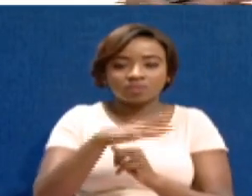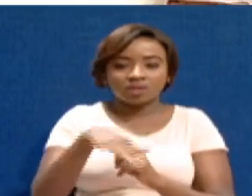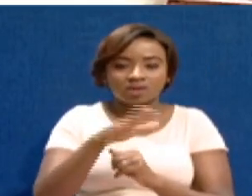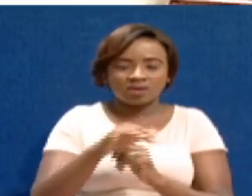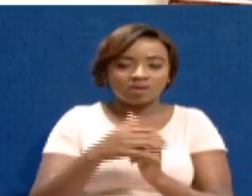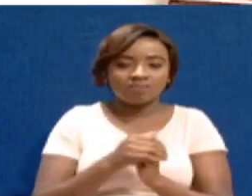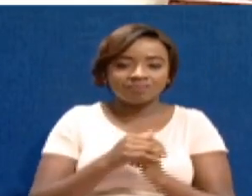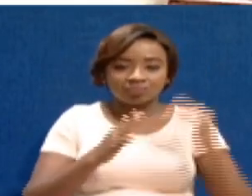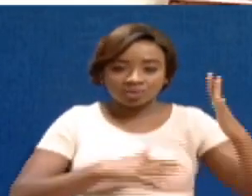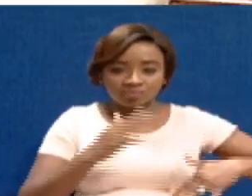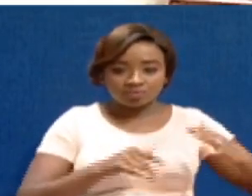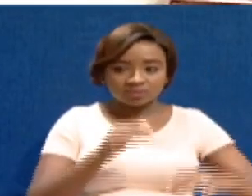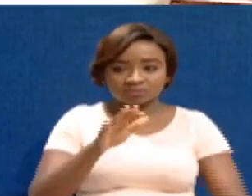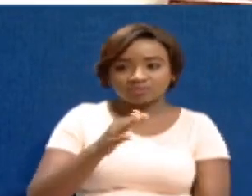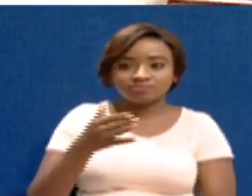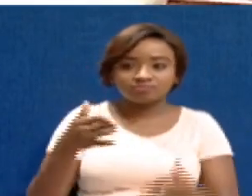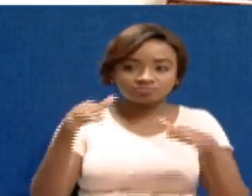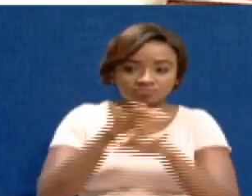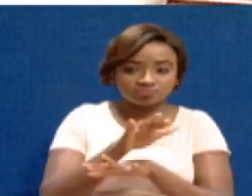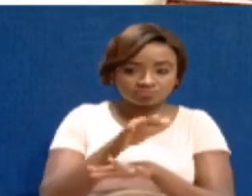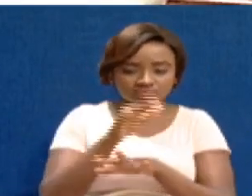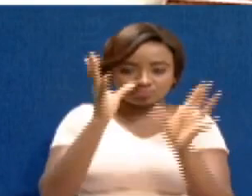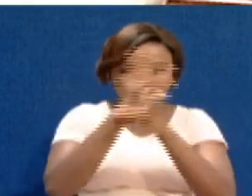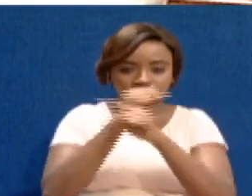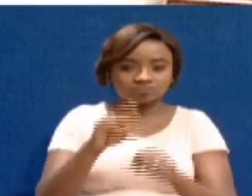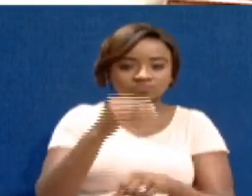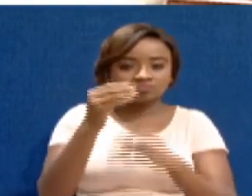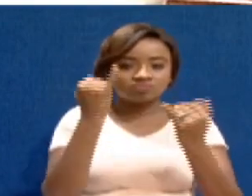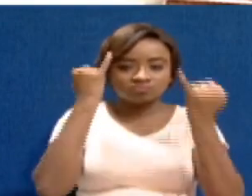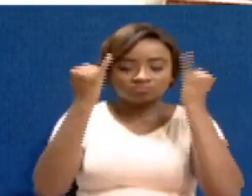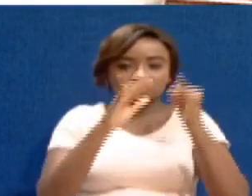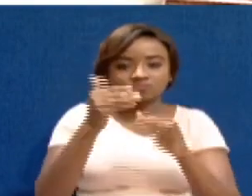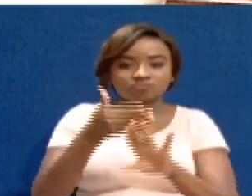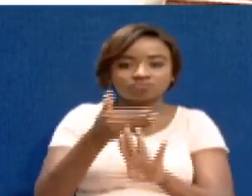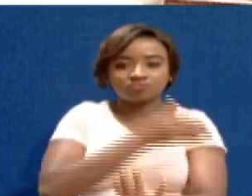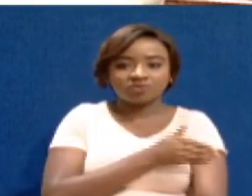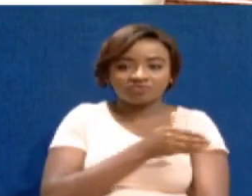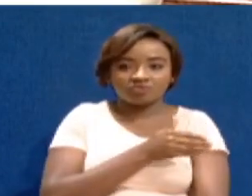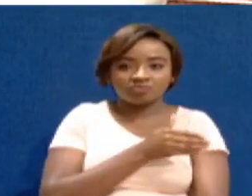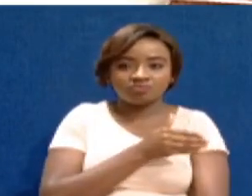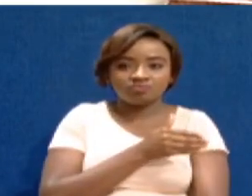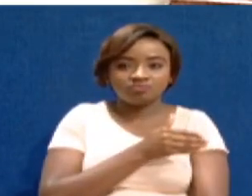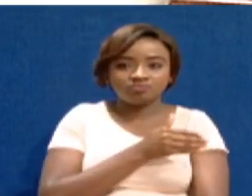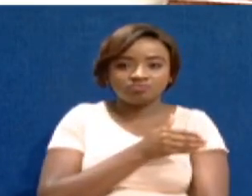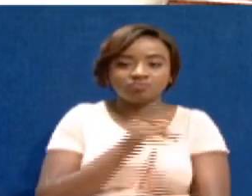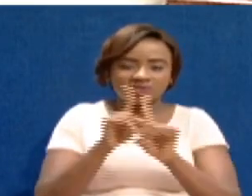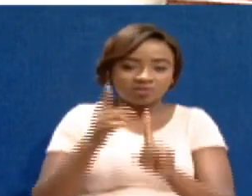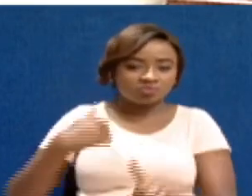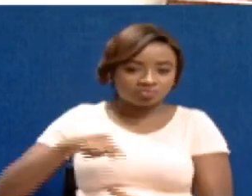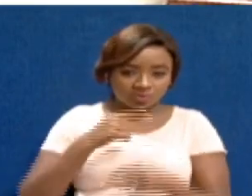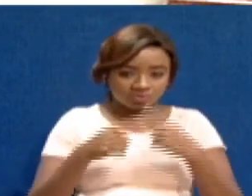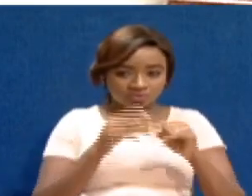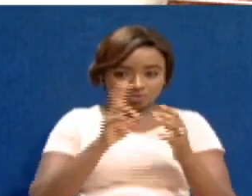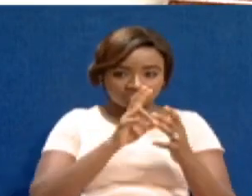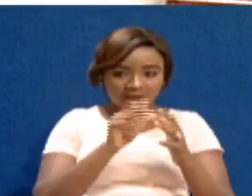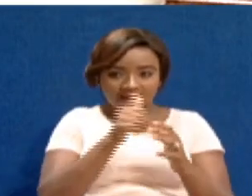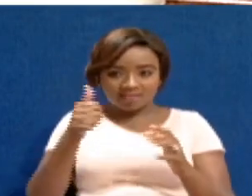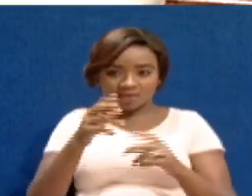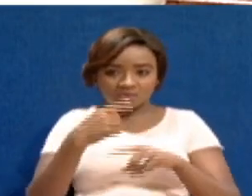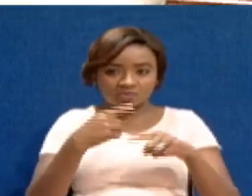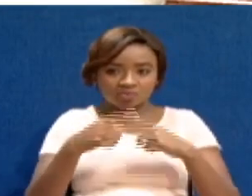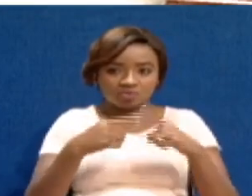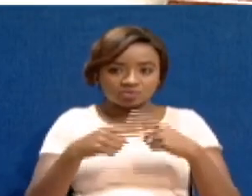okay. Boss, yes, go ahead. Yes. You remember when Okuru Okot developed a popular initiative? He